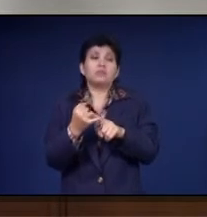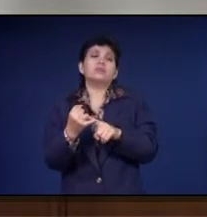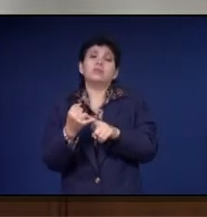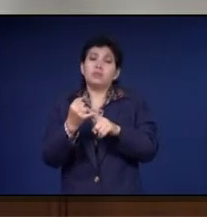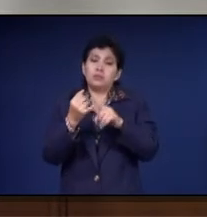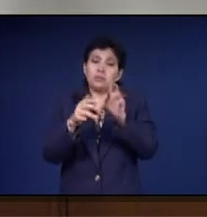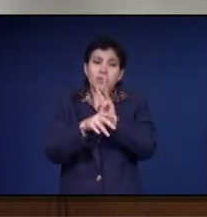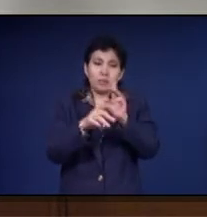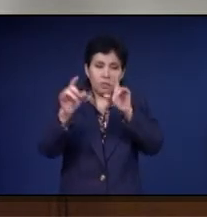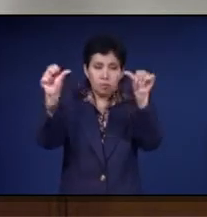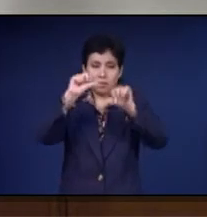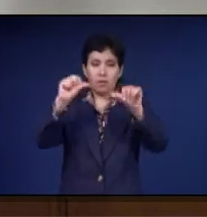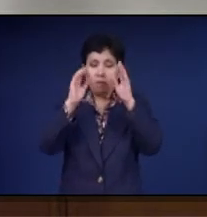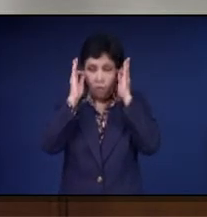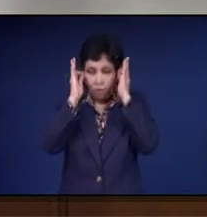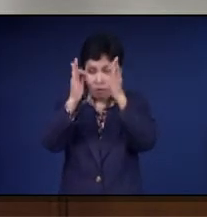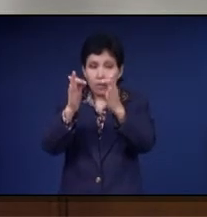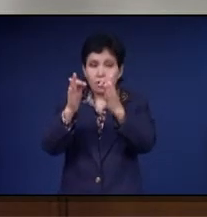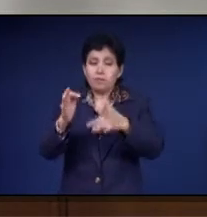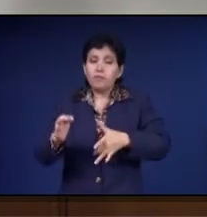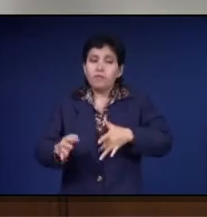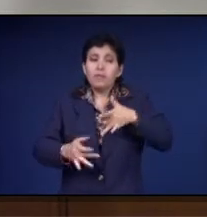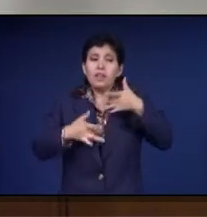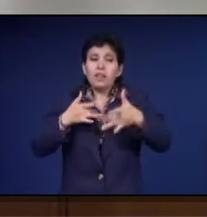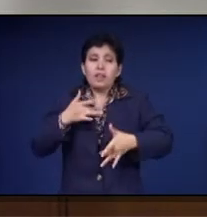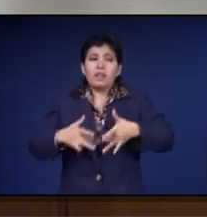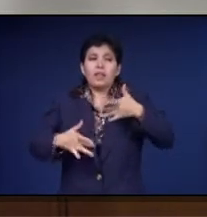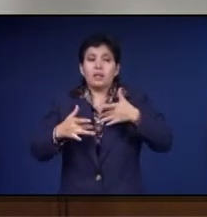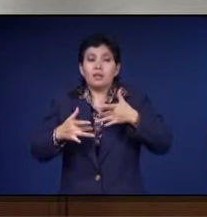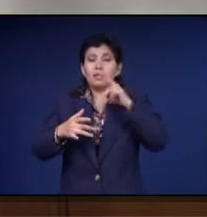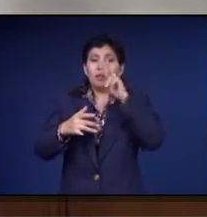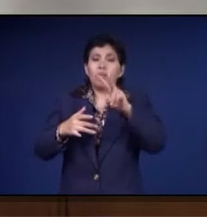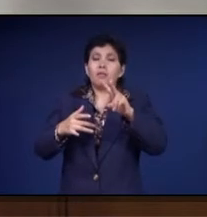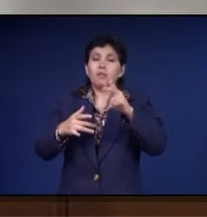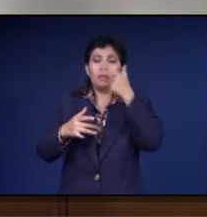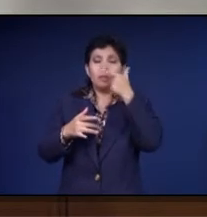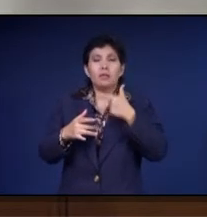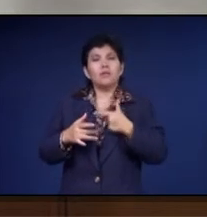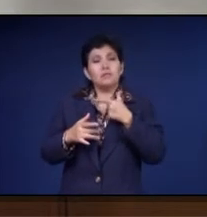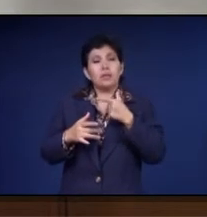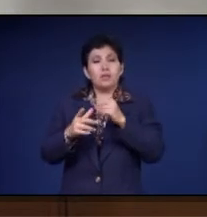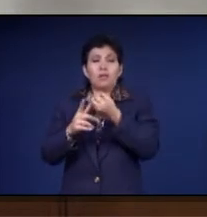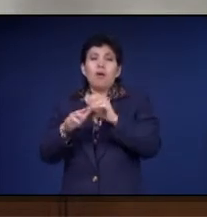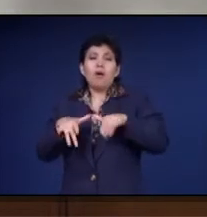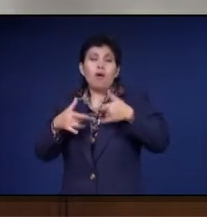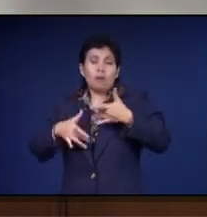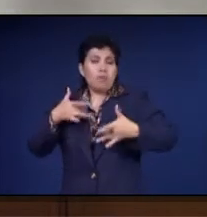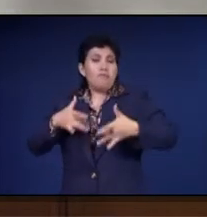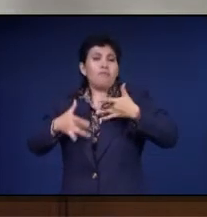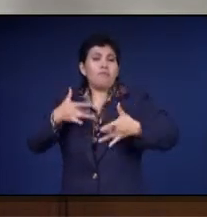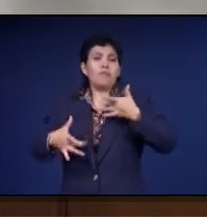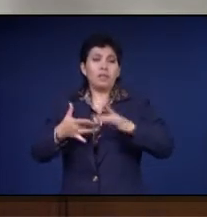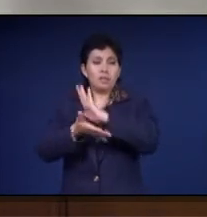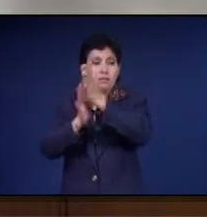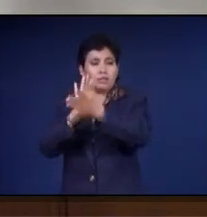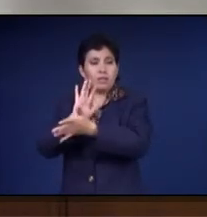on the people's feeling or the people's mood to see whether they are happy or not. So this is like field experiment. In fact, when